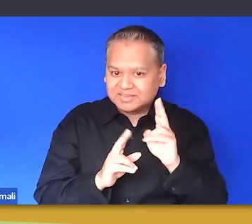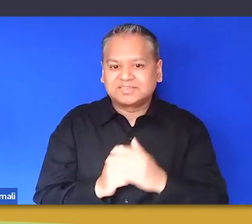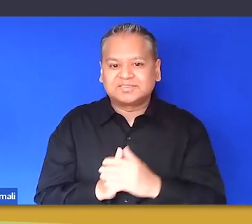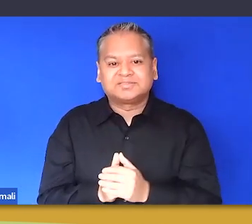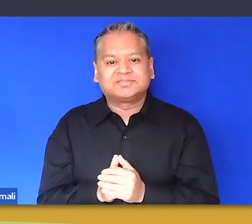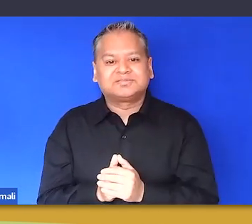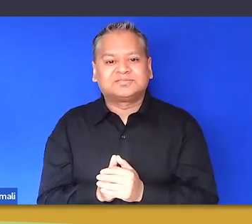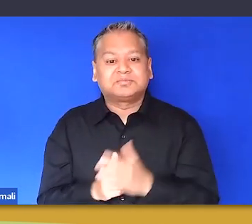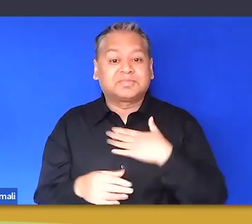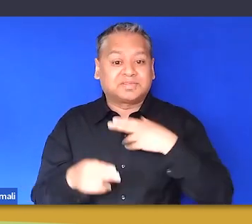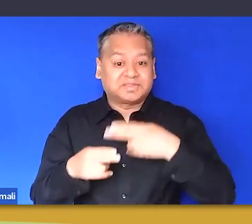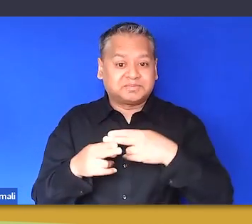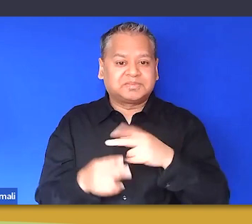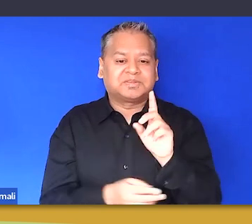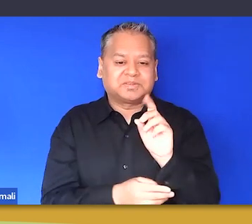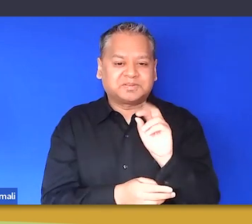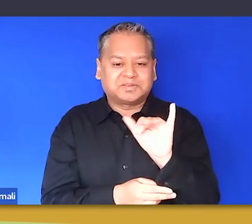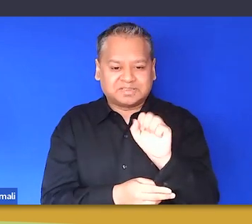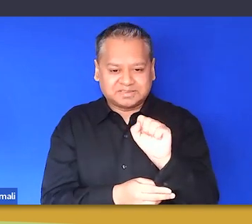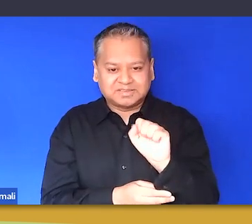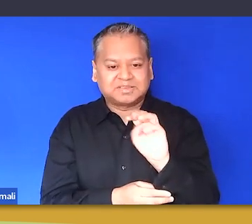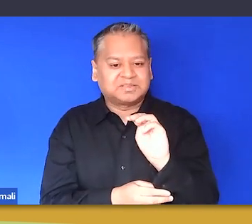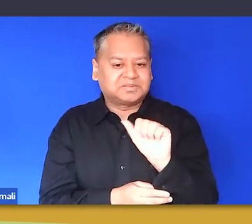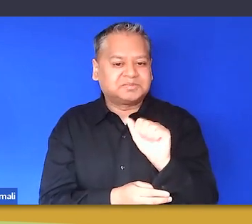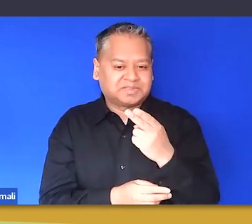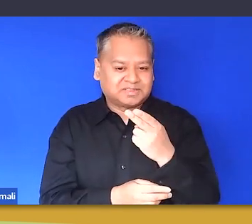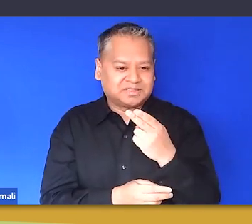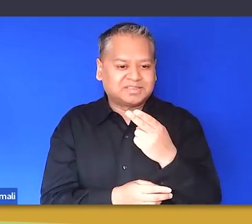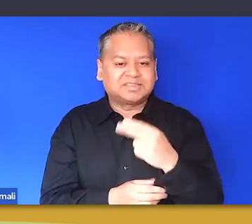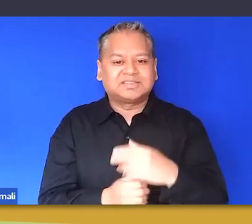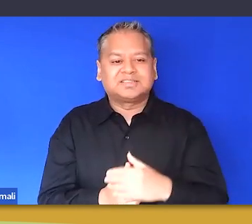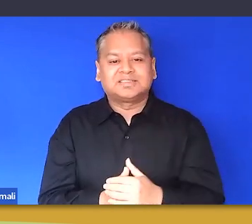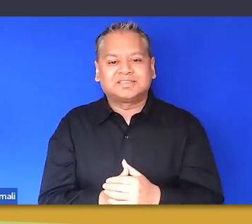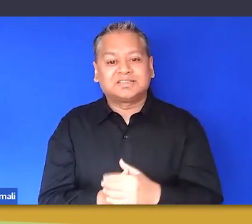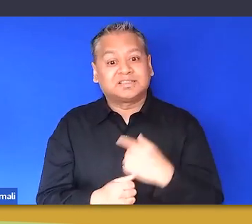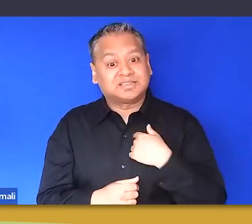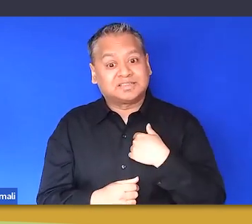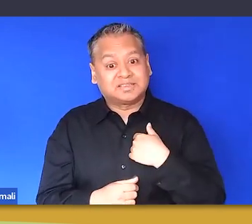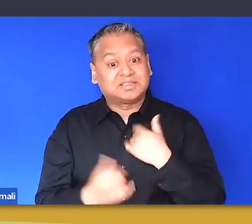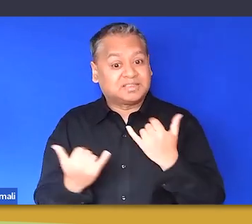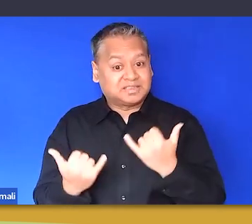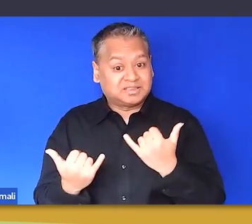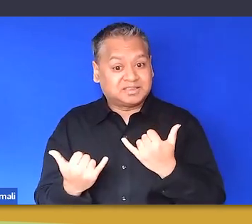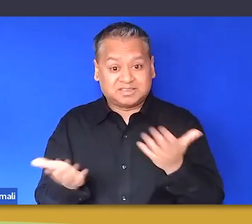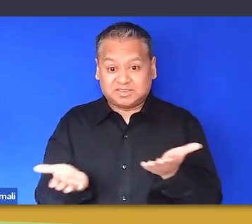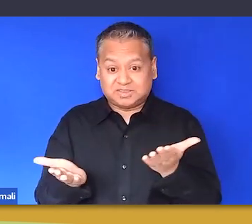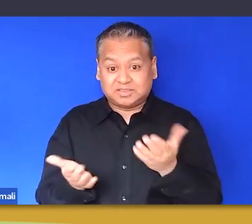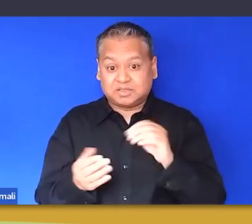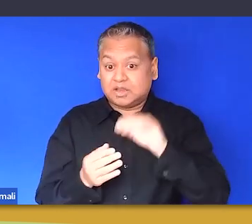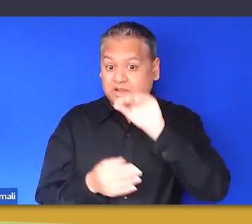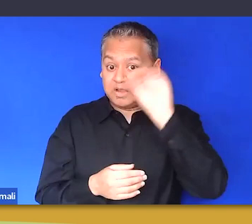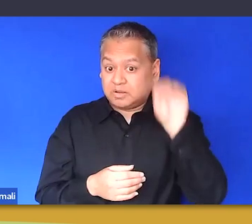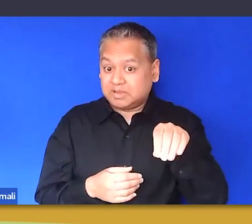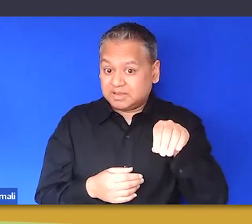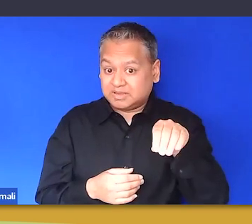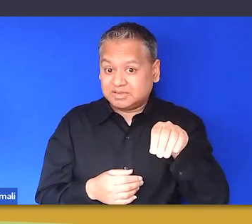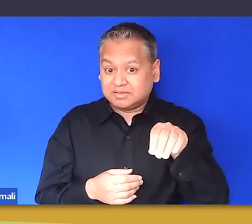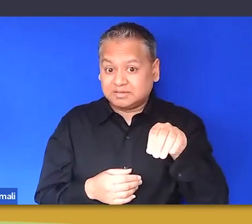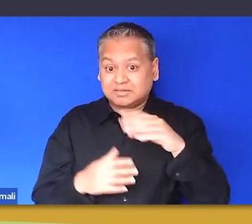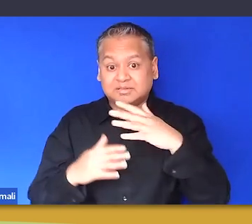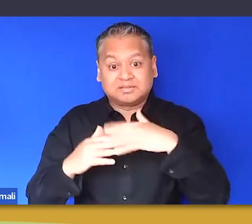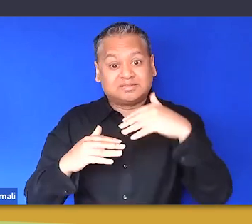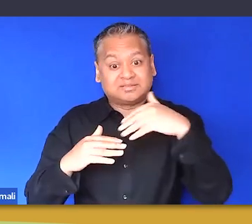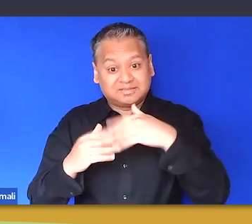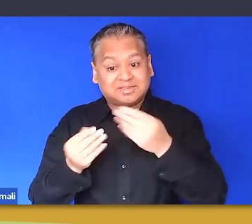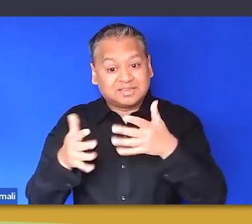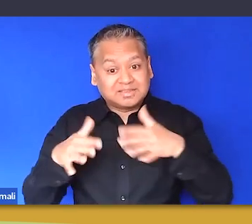Ma. I would like to also recognize that I'm joining this meeting from Ottawa, the unceded traditional territory of the Algonquin and